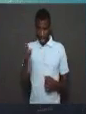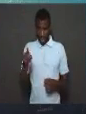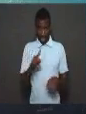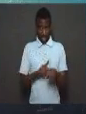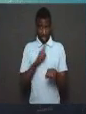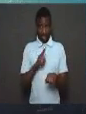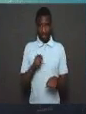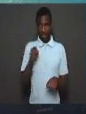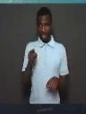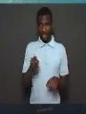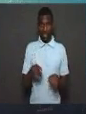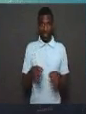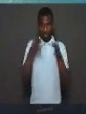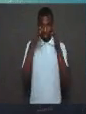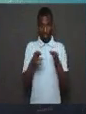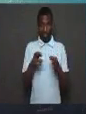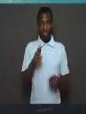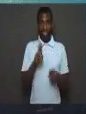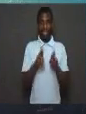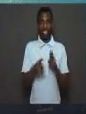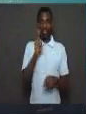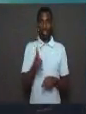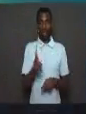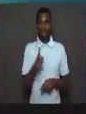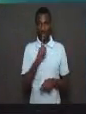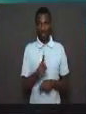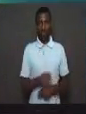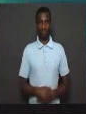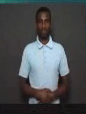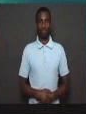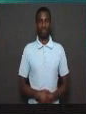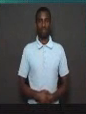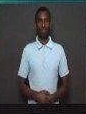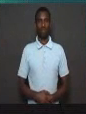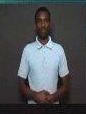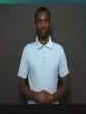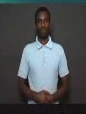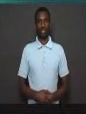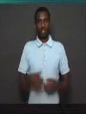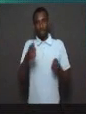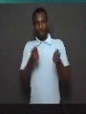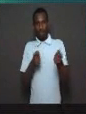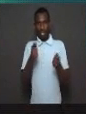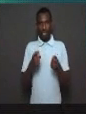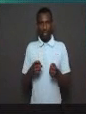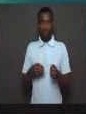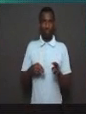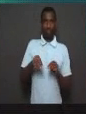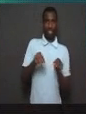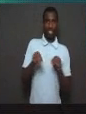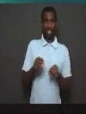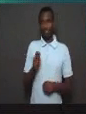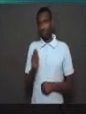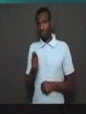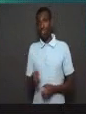to determine relative velocity. A car is moving at a